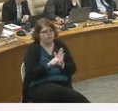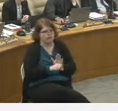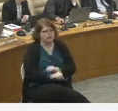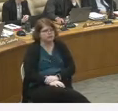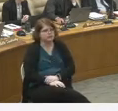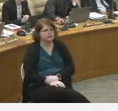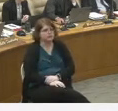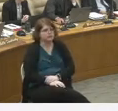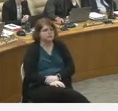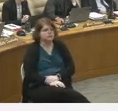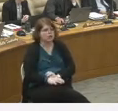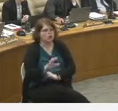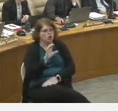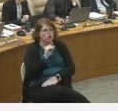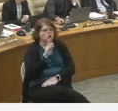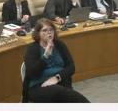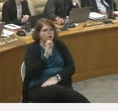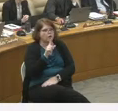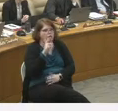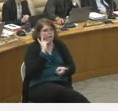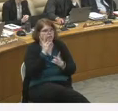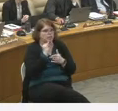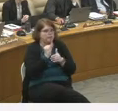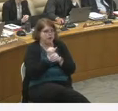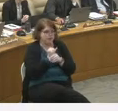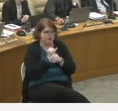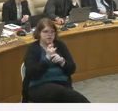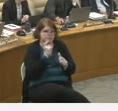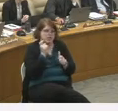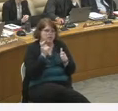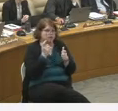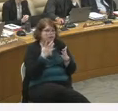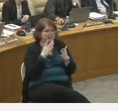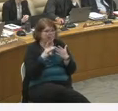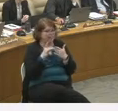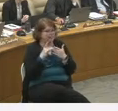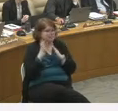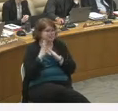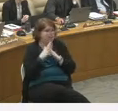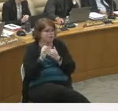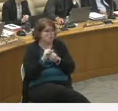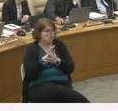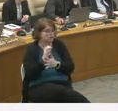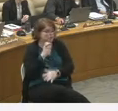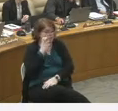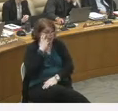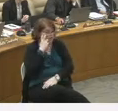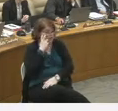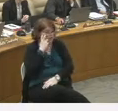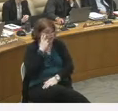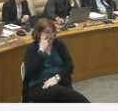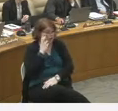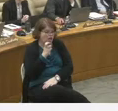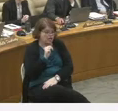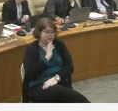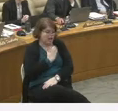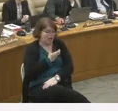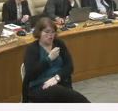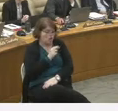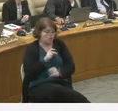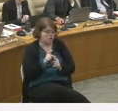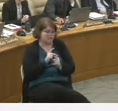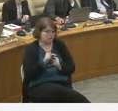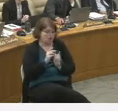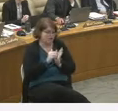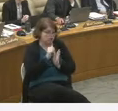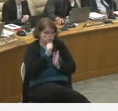cortical visual impairment is a big thing it's probably the leading cause of blindness and and many even our own professionals often don't